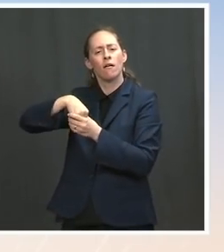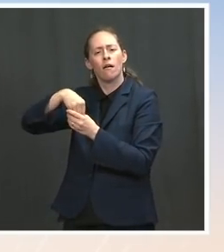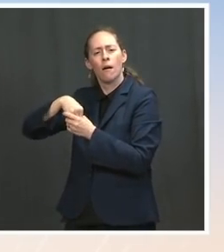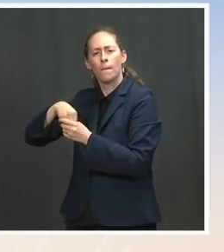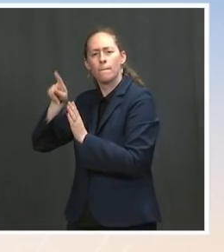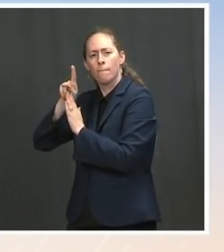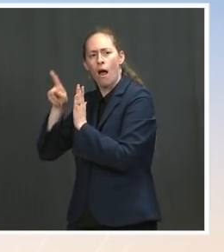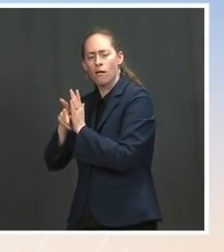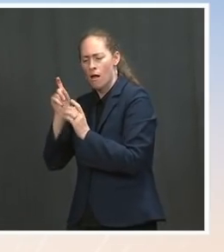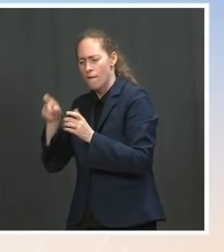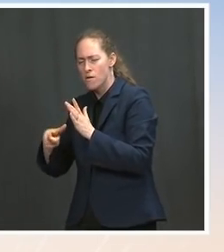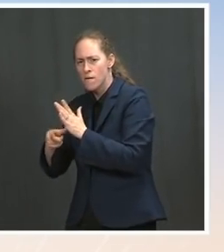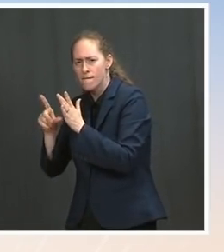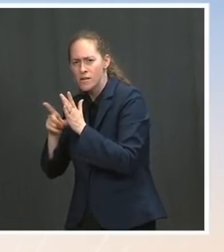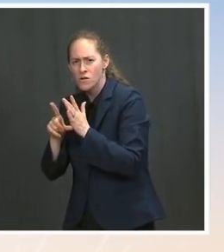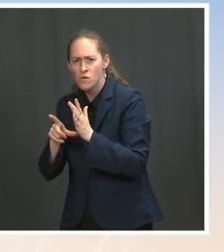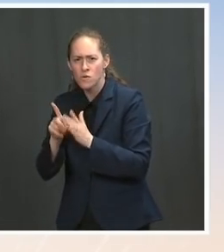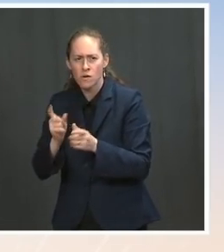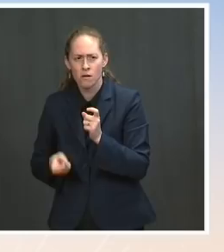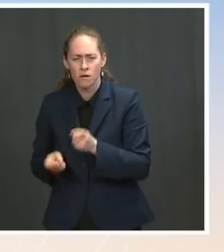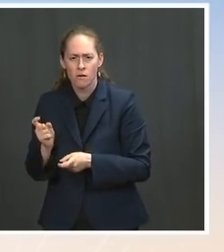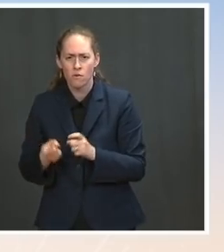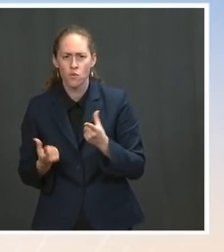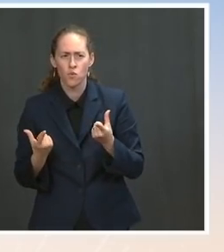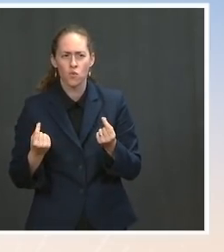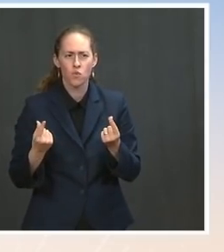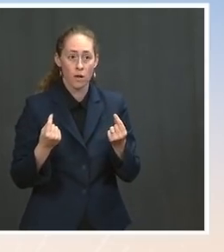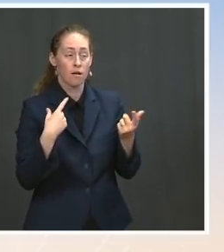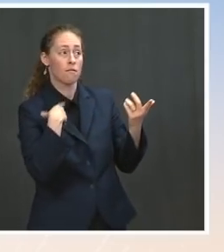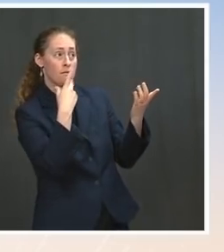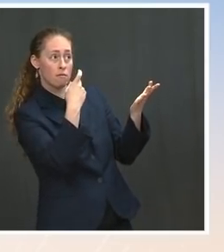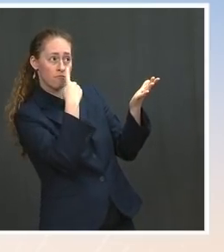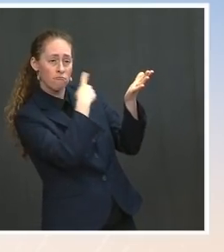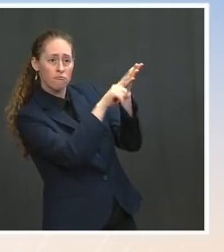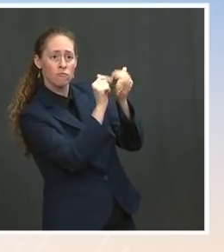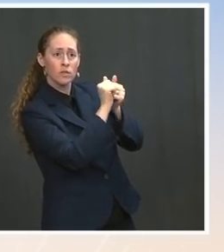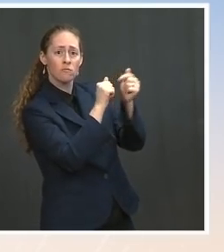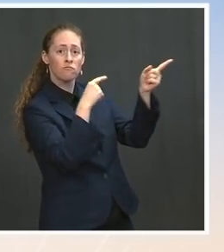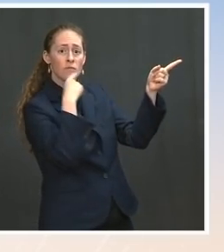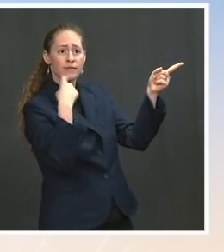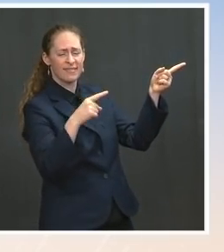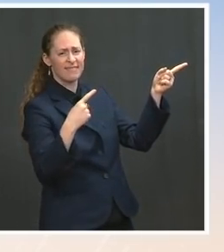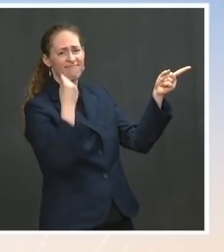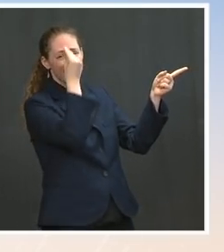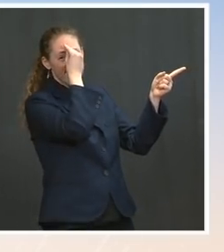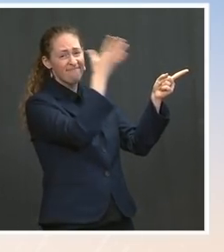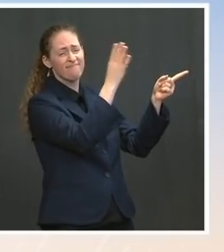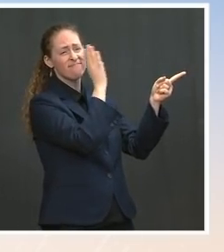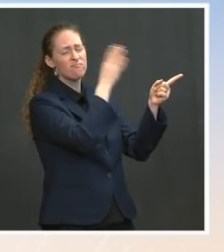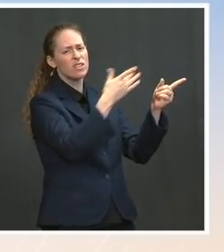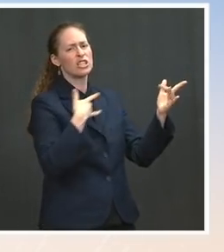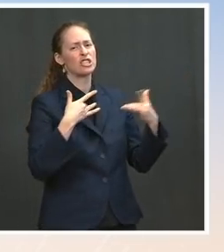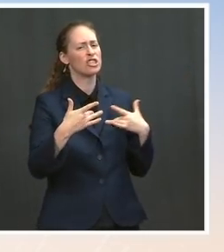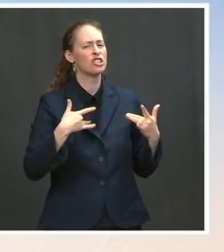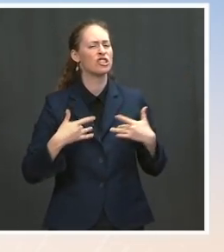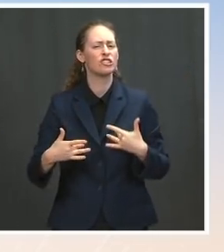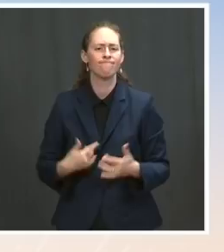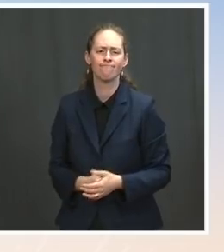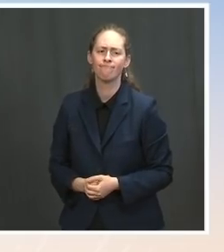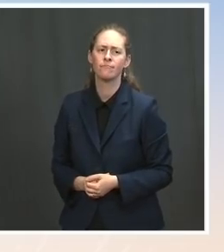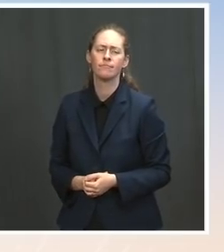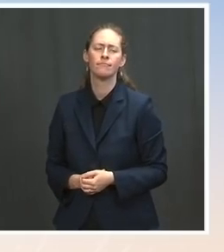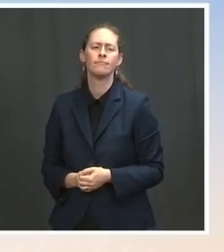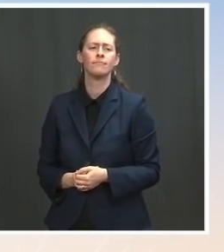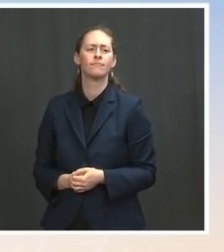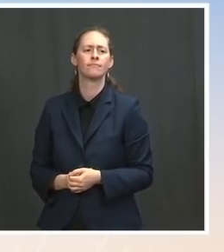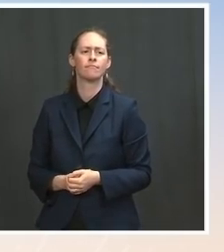touch with the Russians as well to convey our concerns about these reports. You mentioned the meeting. When it comes to